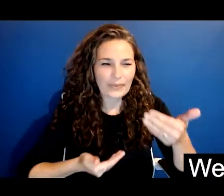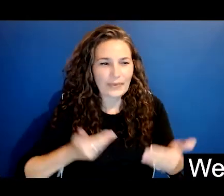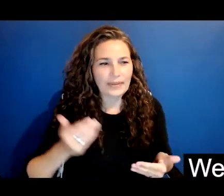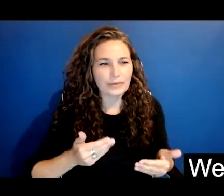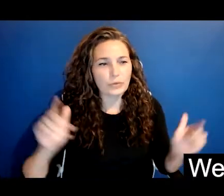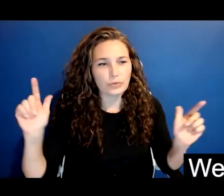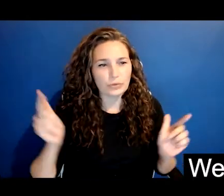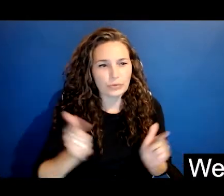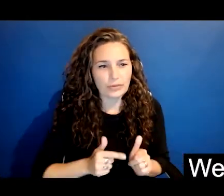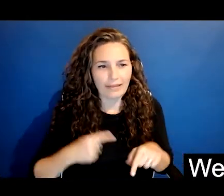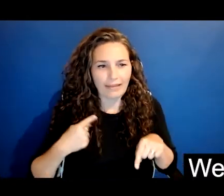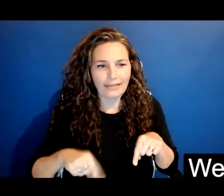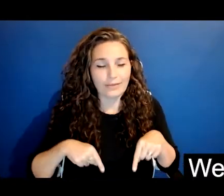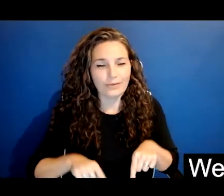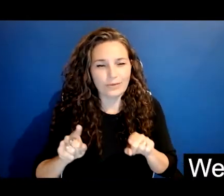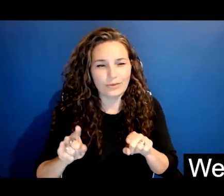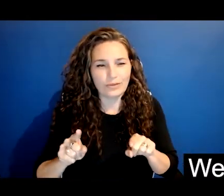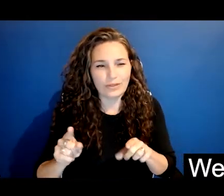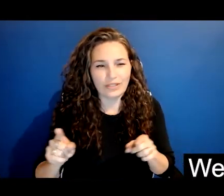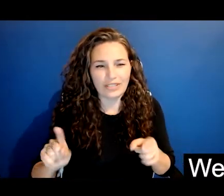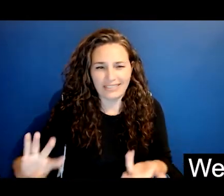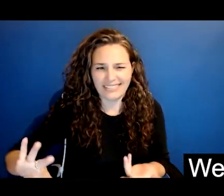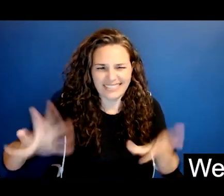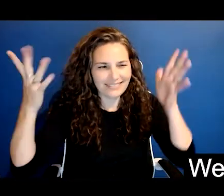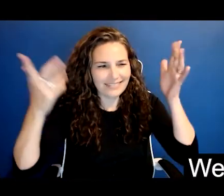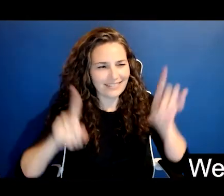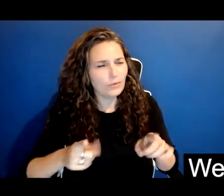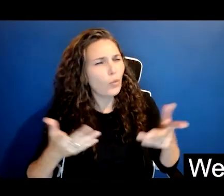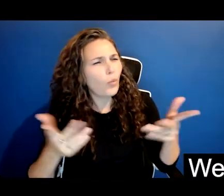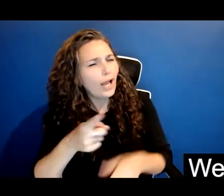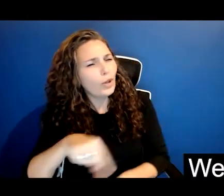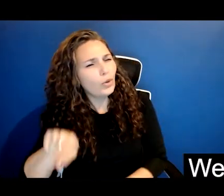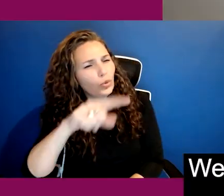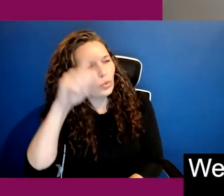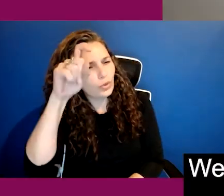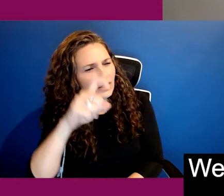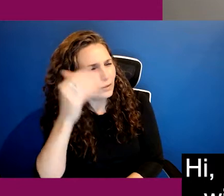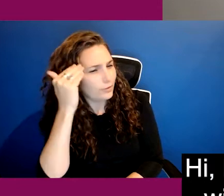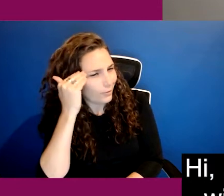Welcome to Reducing Anxiety During Disasters. What you need to know.